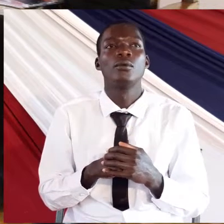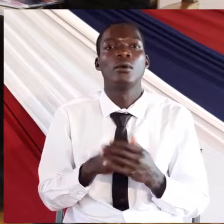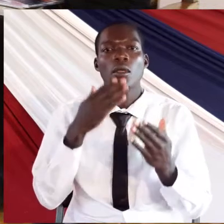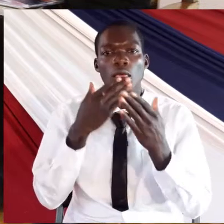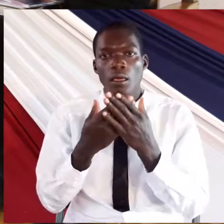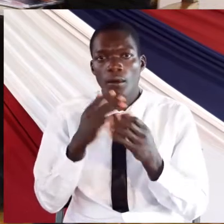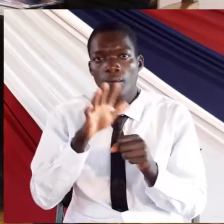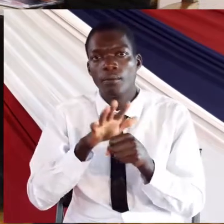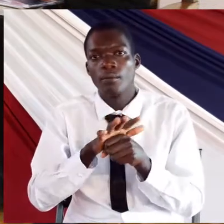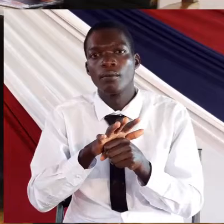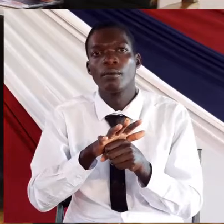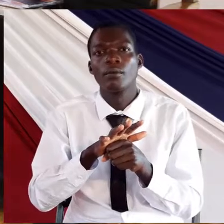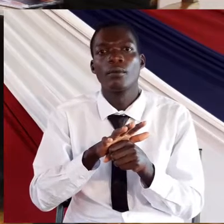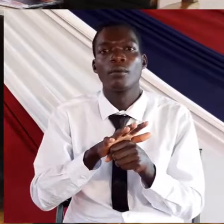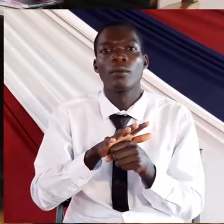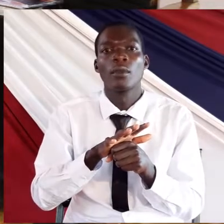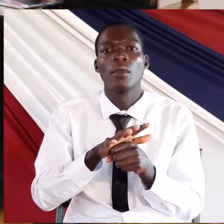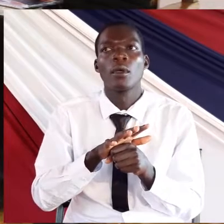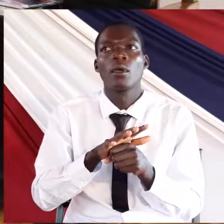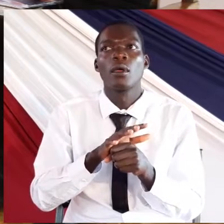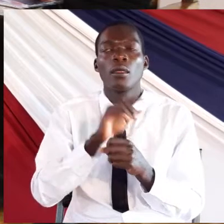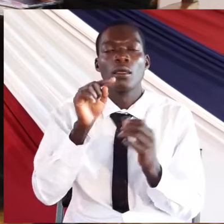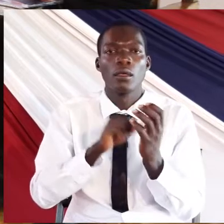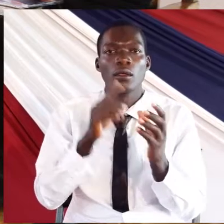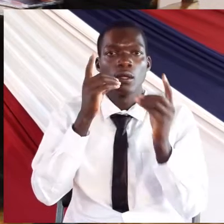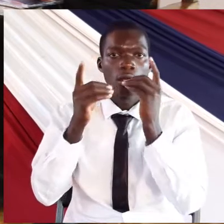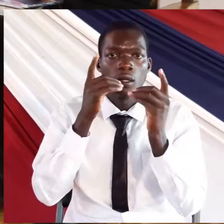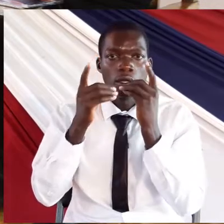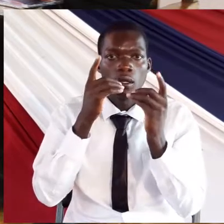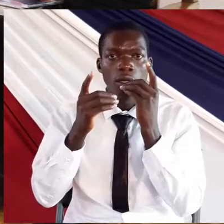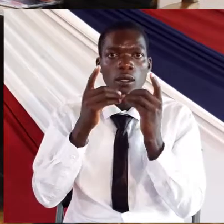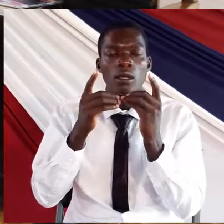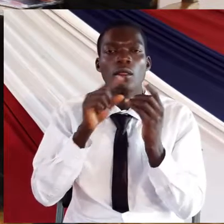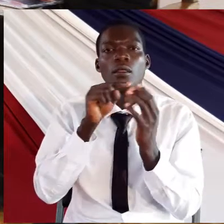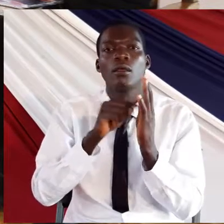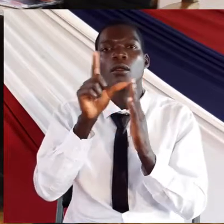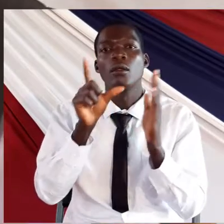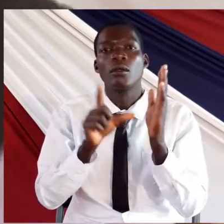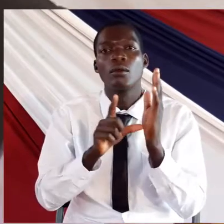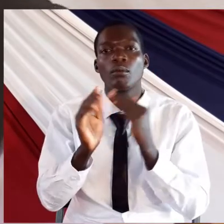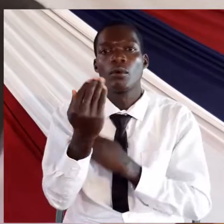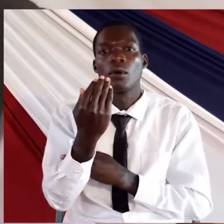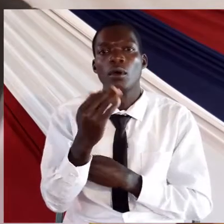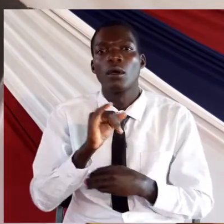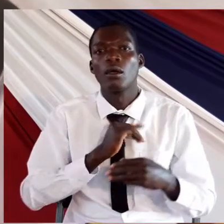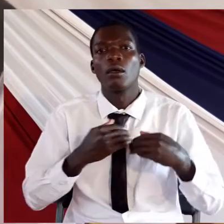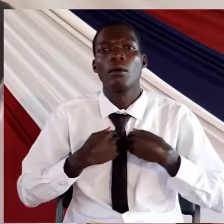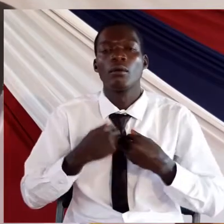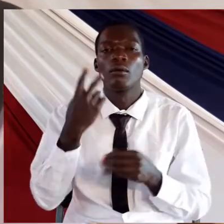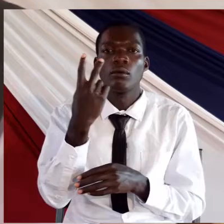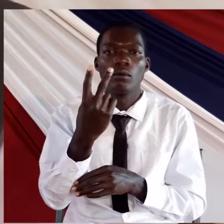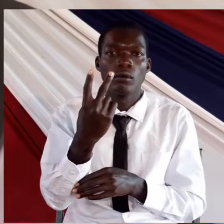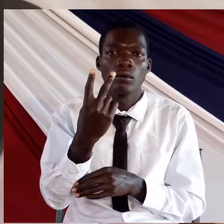Thank you. In the panel to discuss the lesson this morning, I have two church